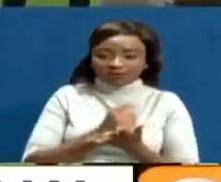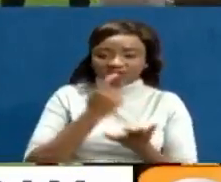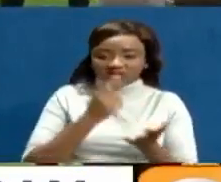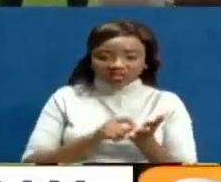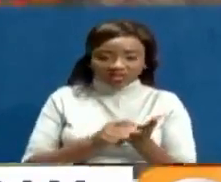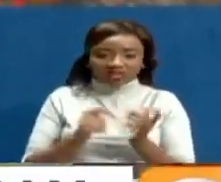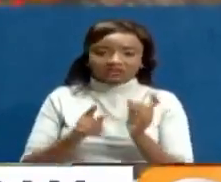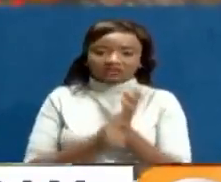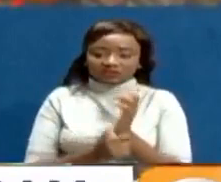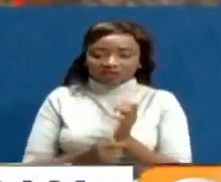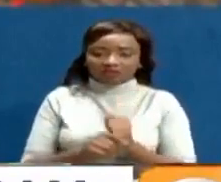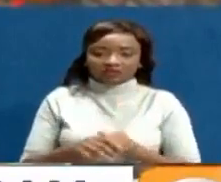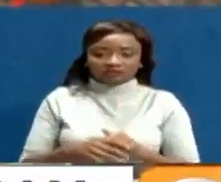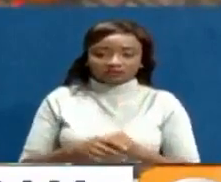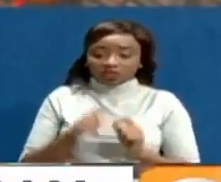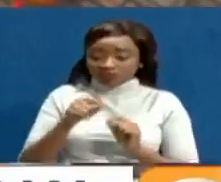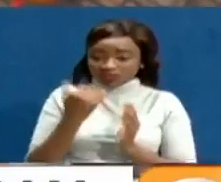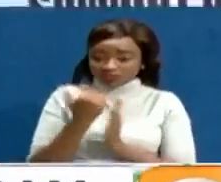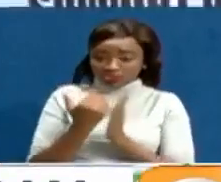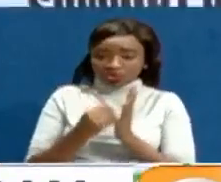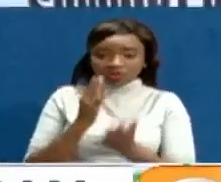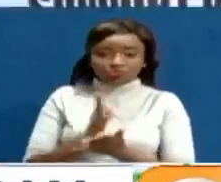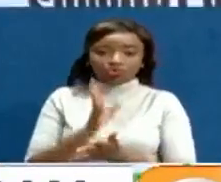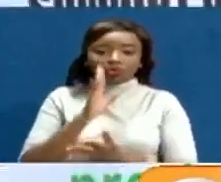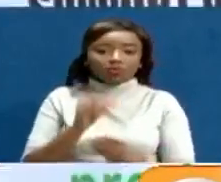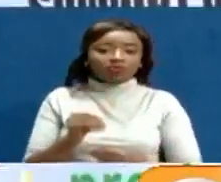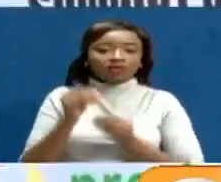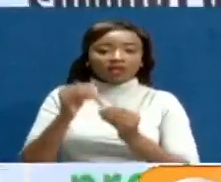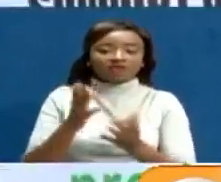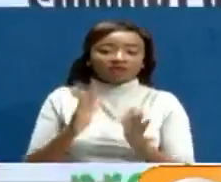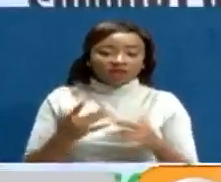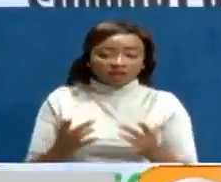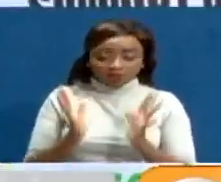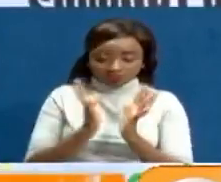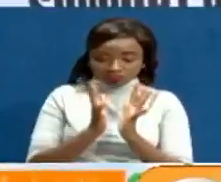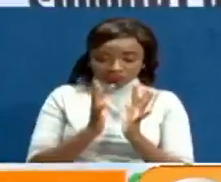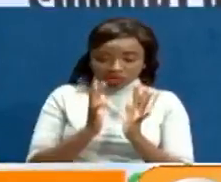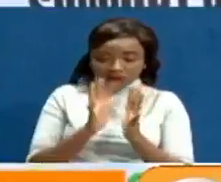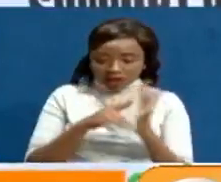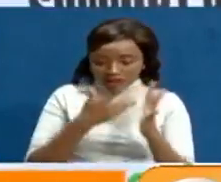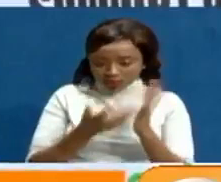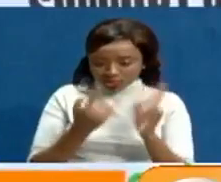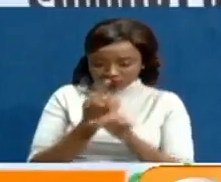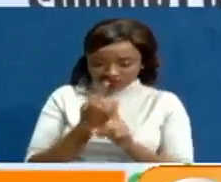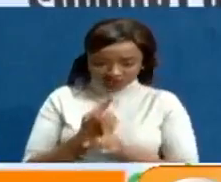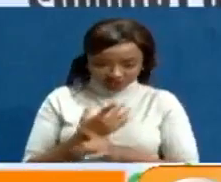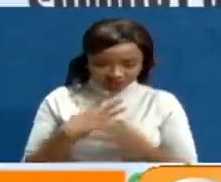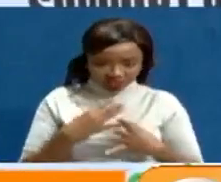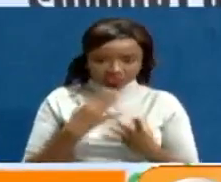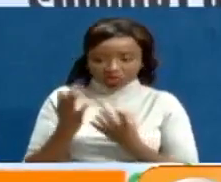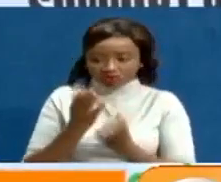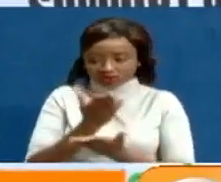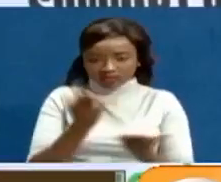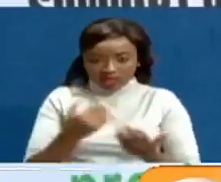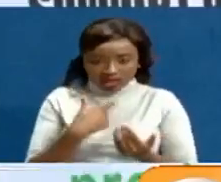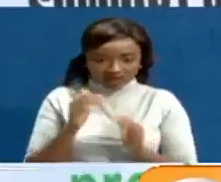maize, with a wider rollout set to kick off in September. Will be delivered through a network of localized agro dealers